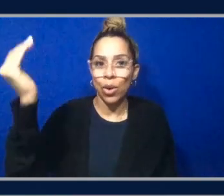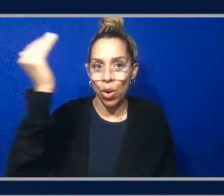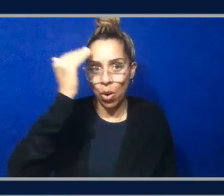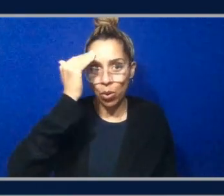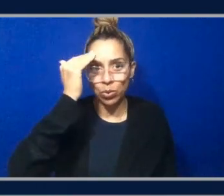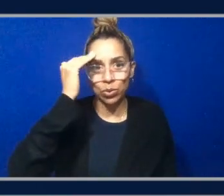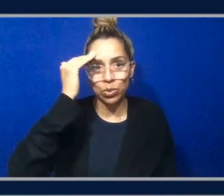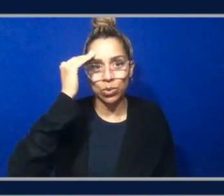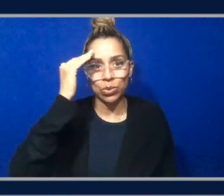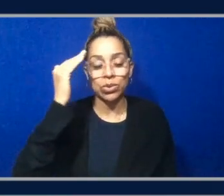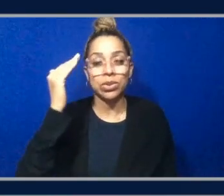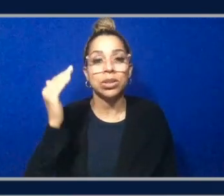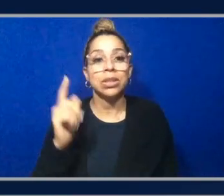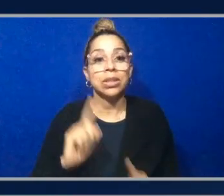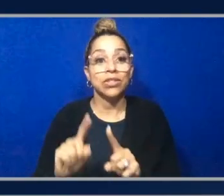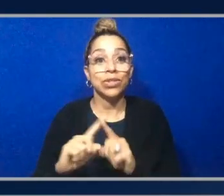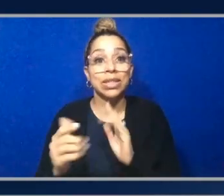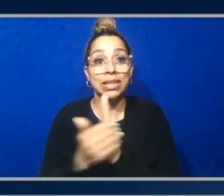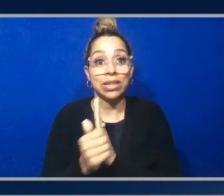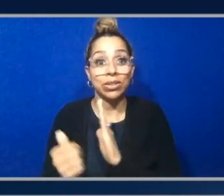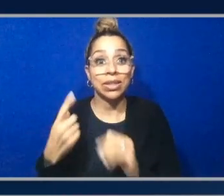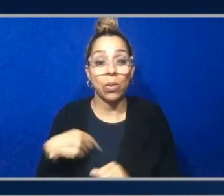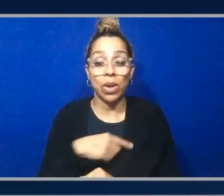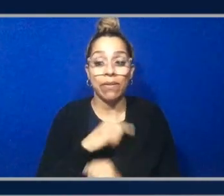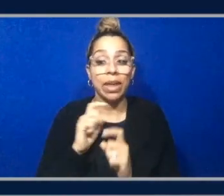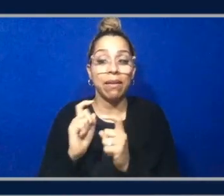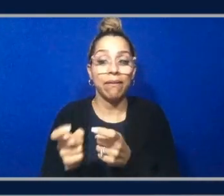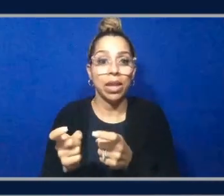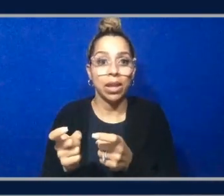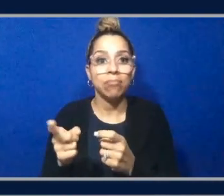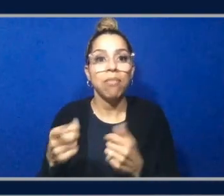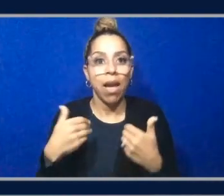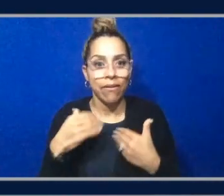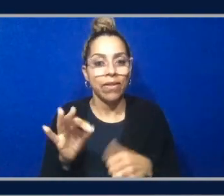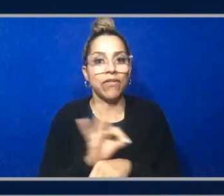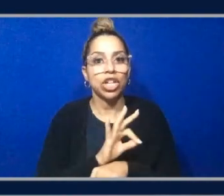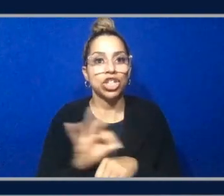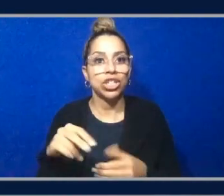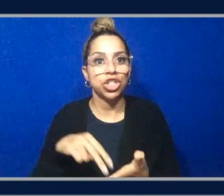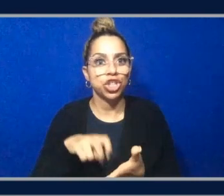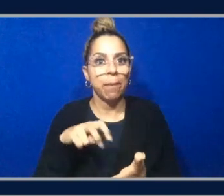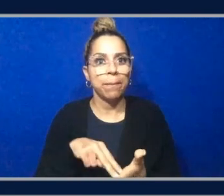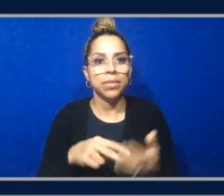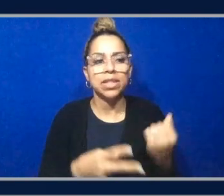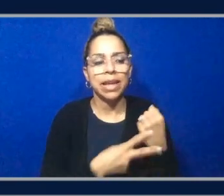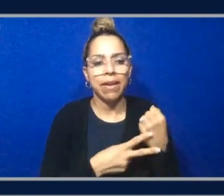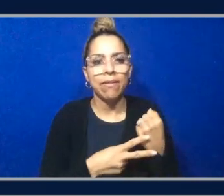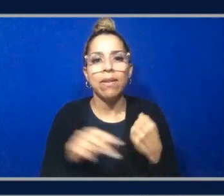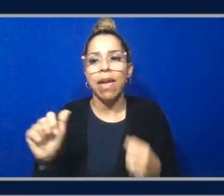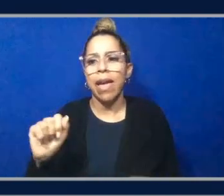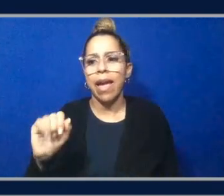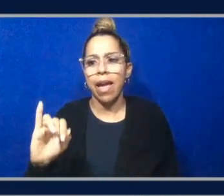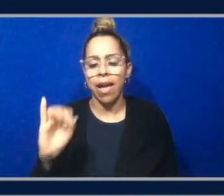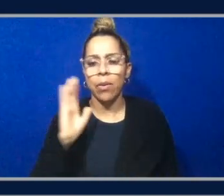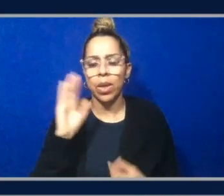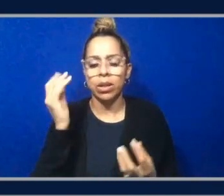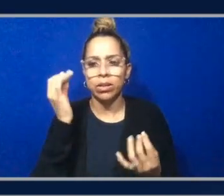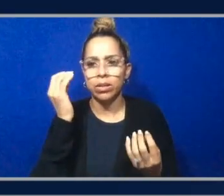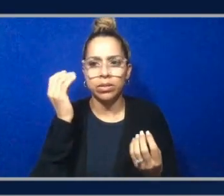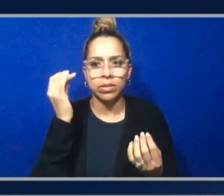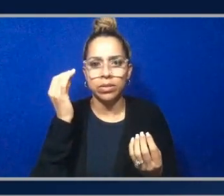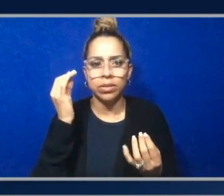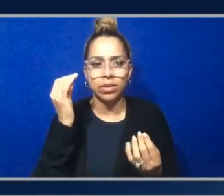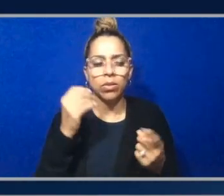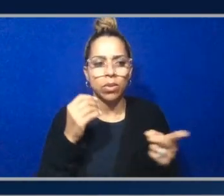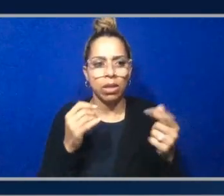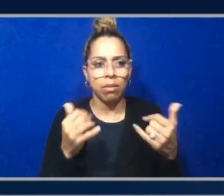in the different skills that we've given it, it has the function jump somewhere, and it's thinking to itself, okay, the player is asking